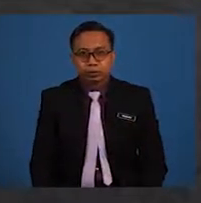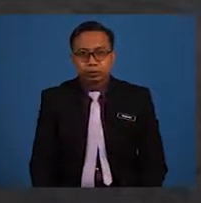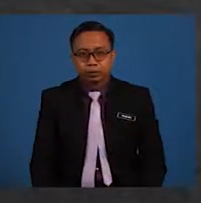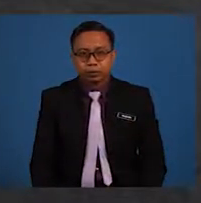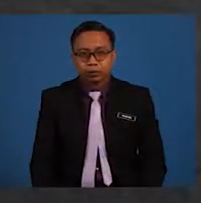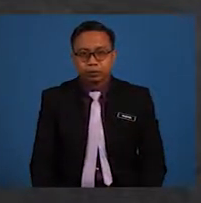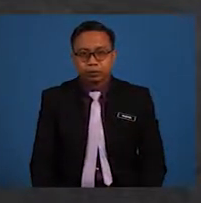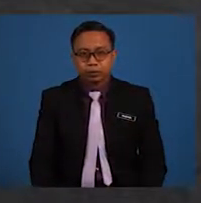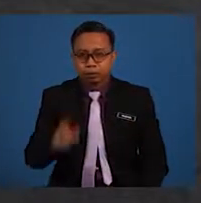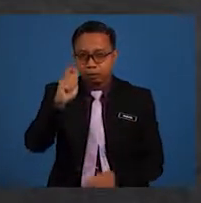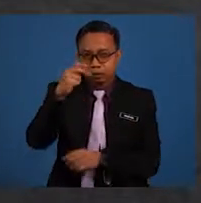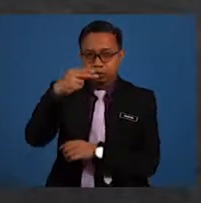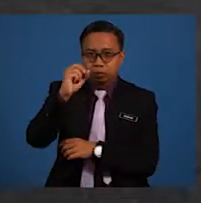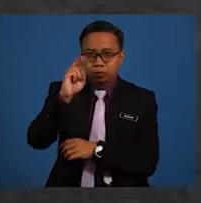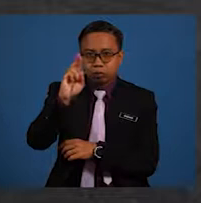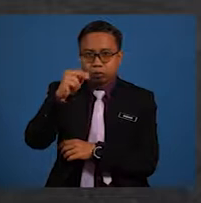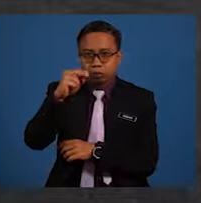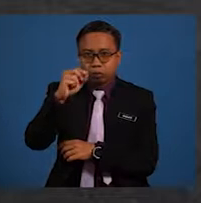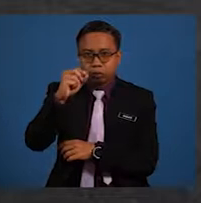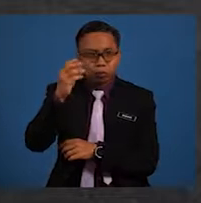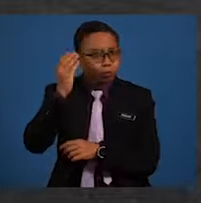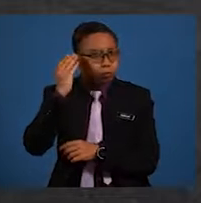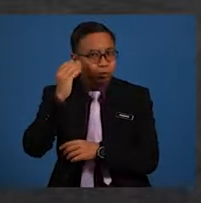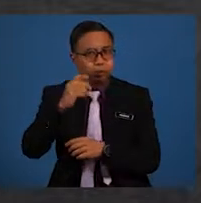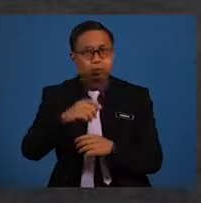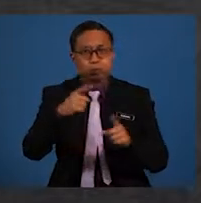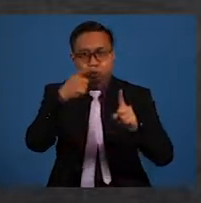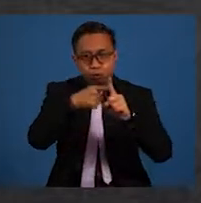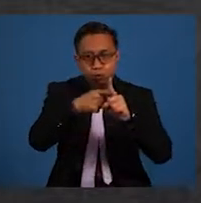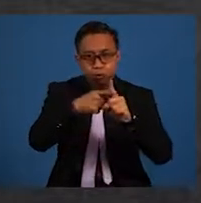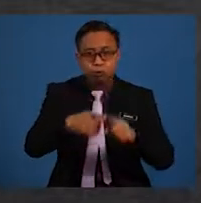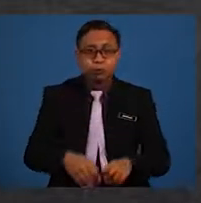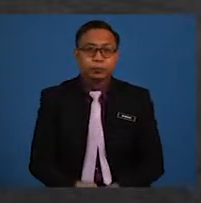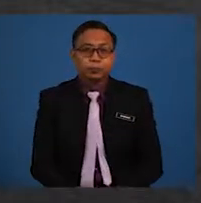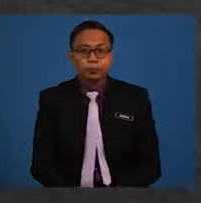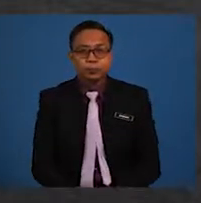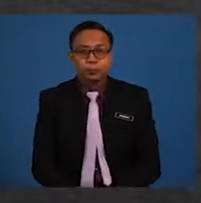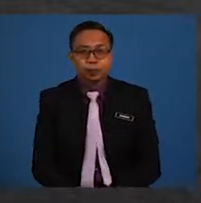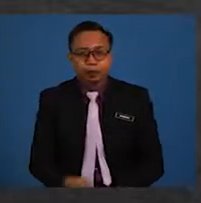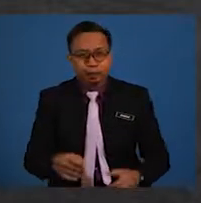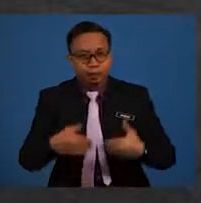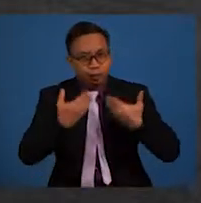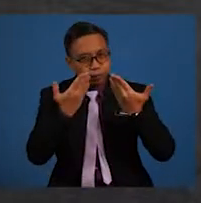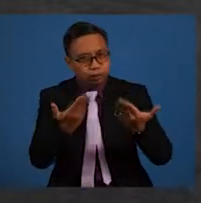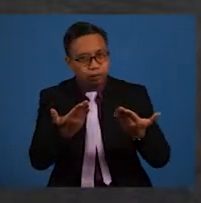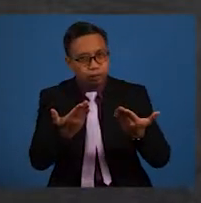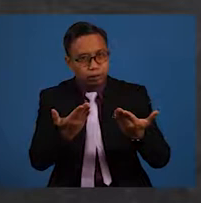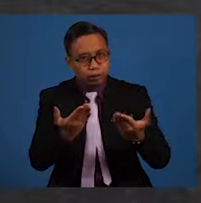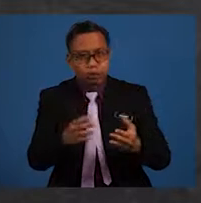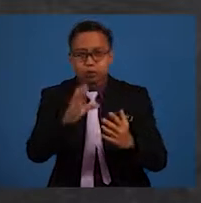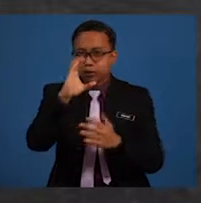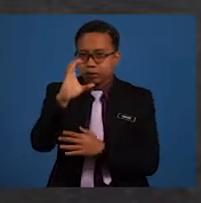As thought to means, it was assumed to. However, option